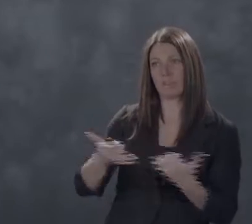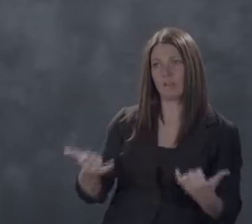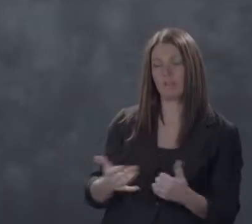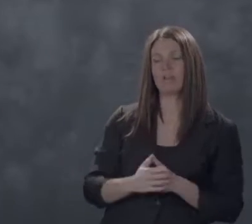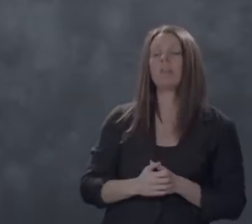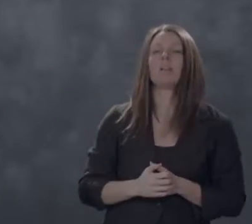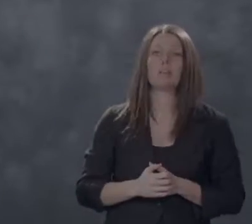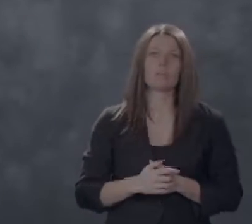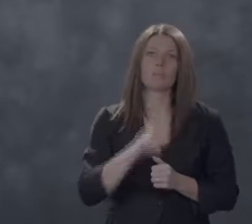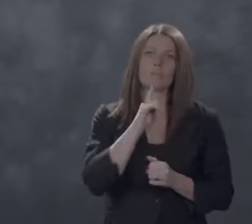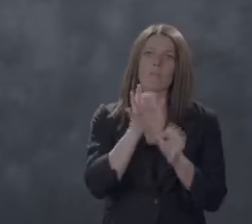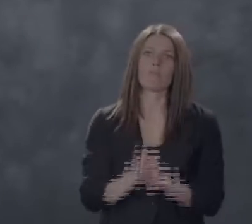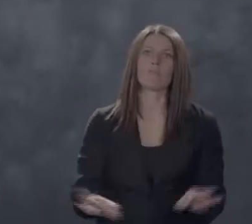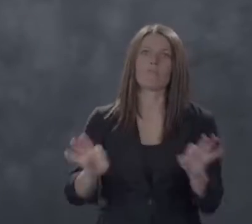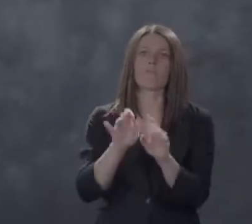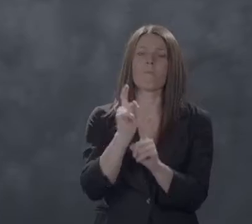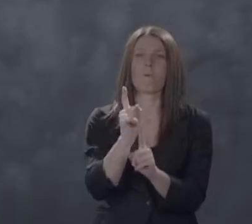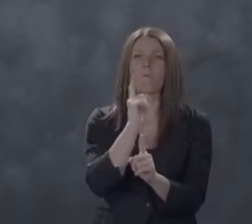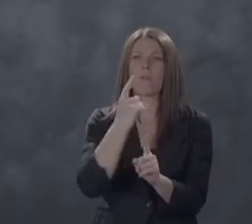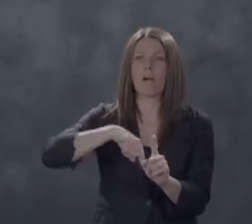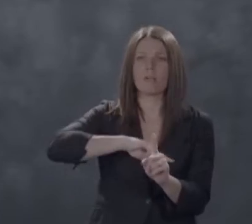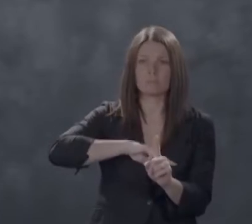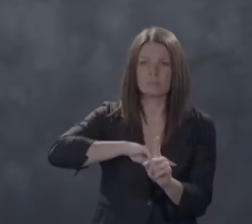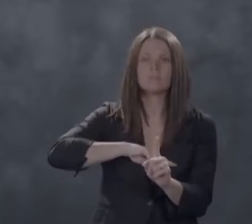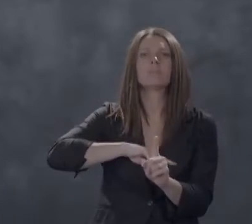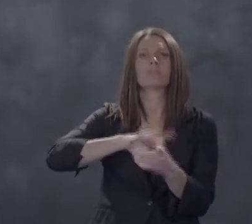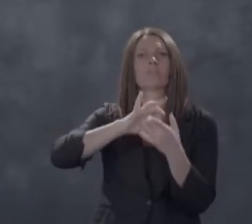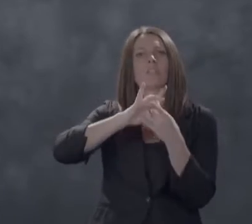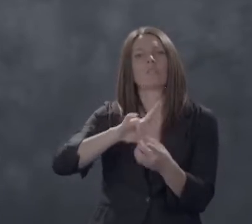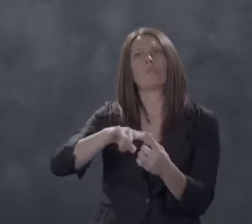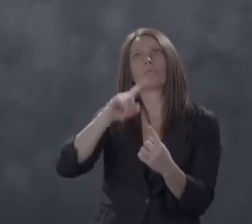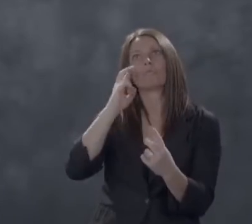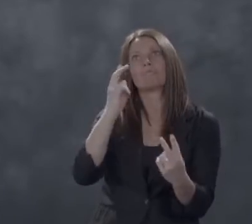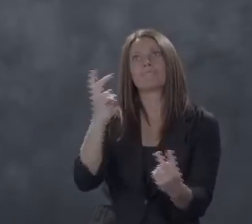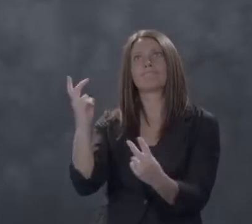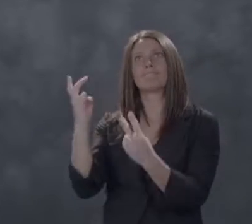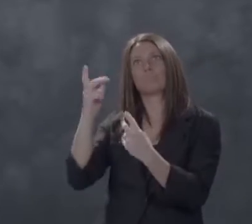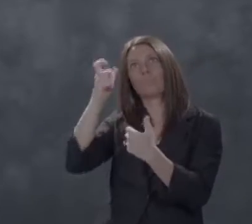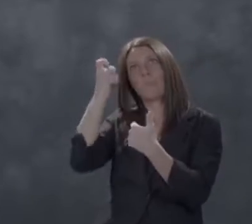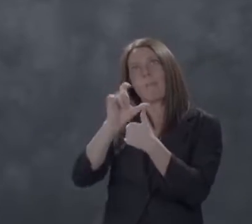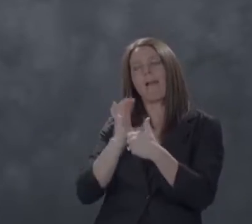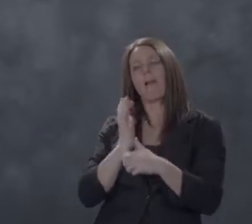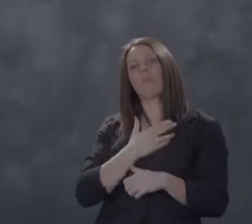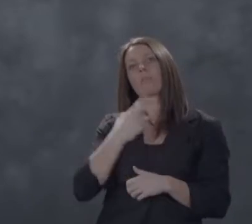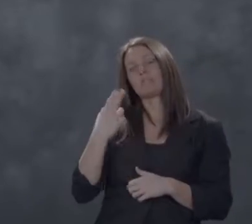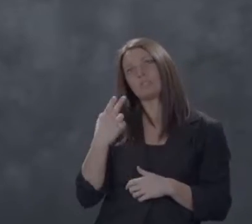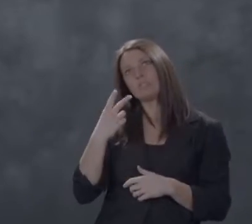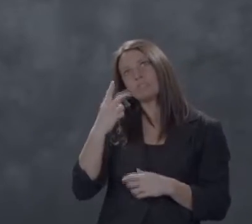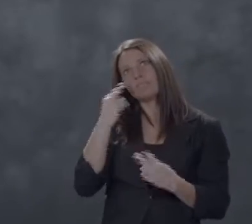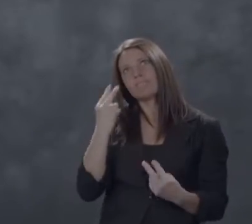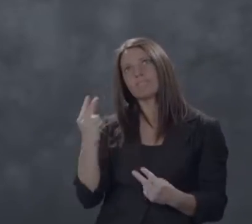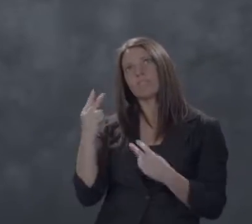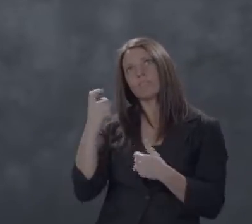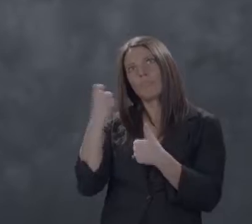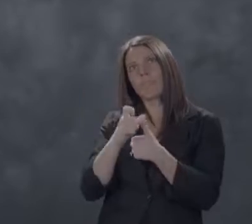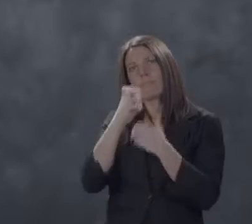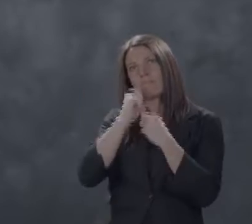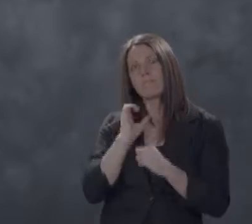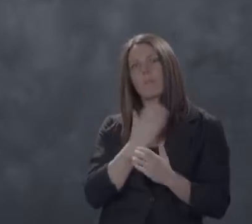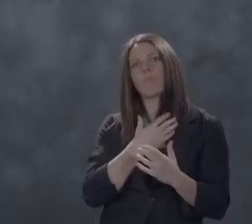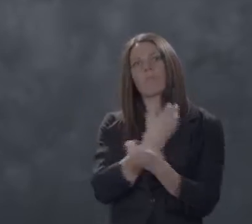This is a very important moment for us in terms of remembering our history, remembering our freedom. We are happy to be